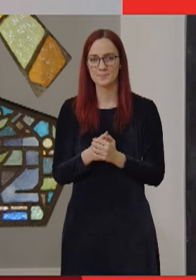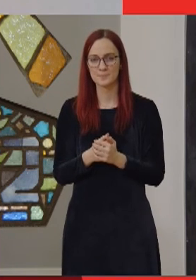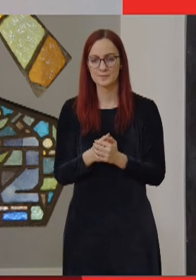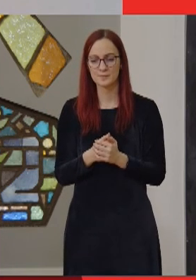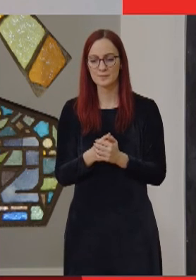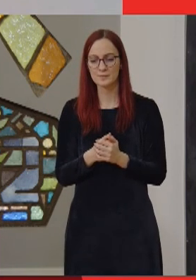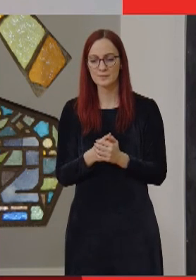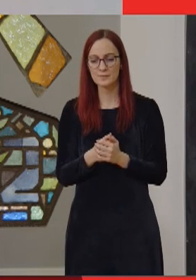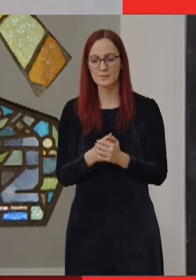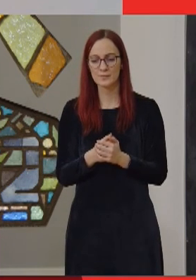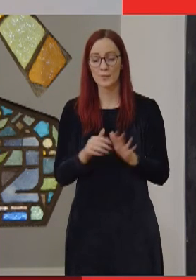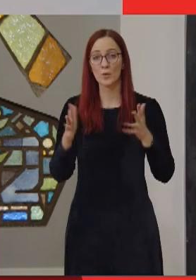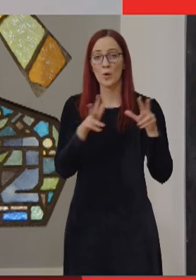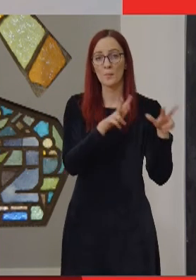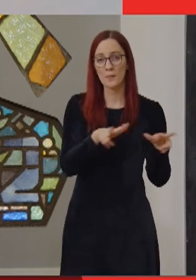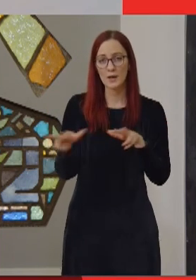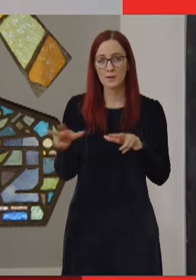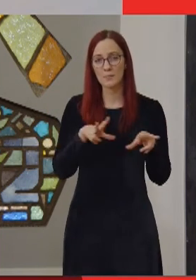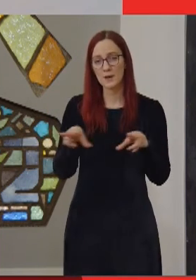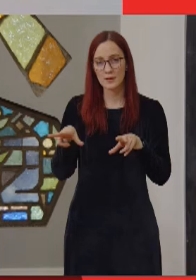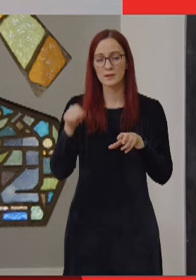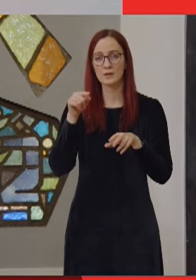our institutions.